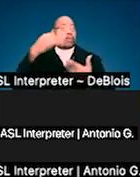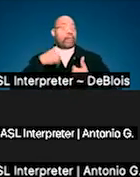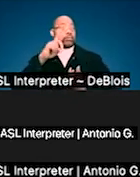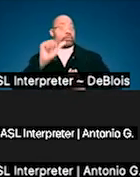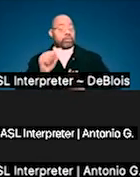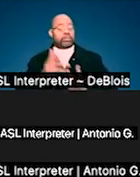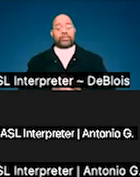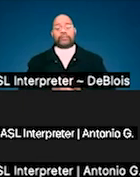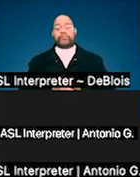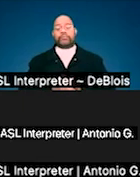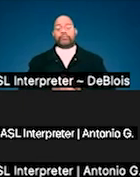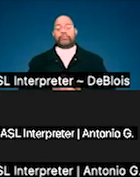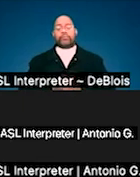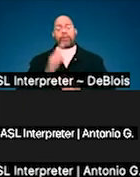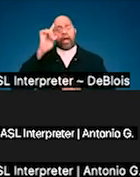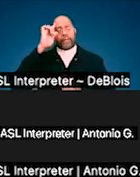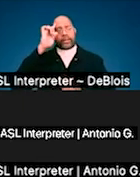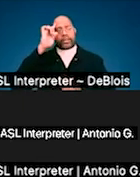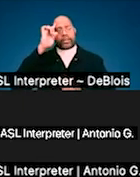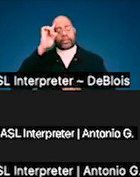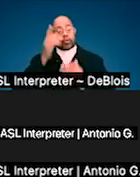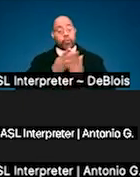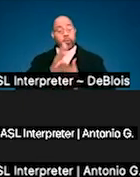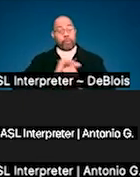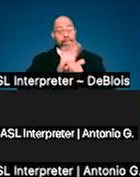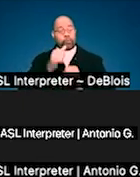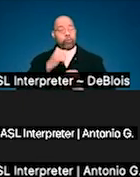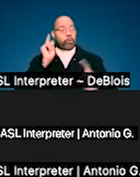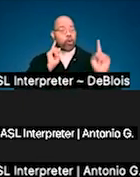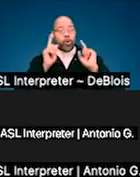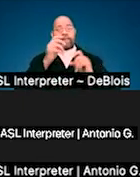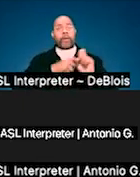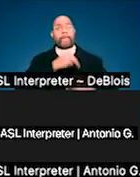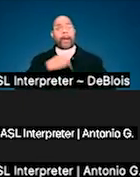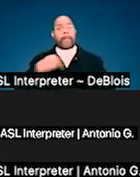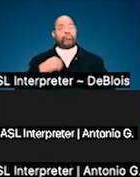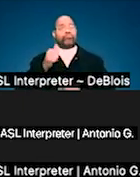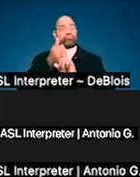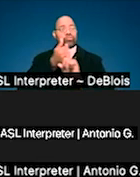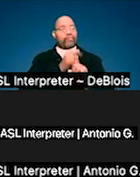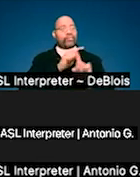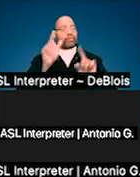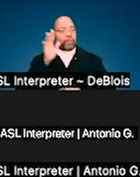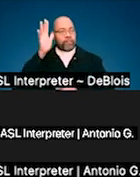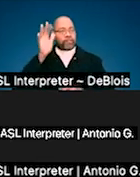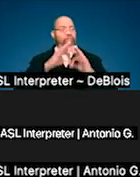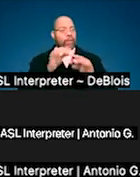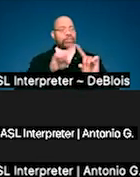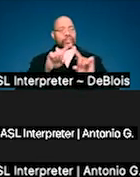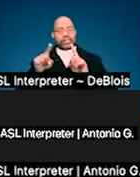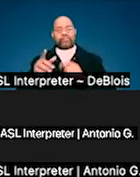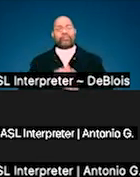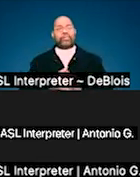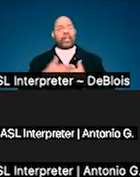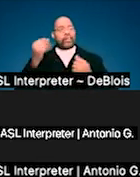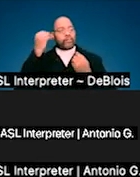disabilities. I think throughout the pandemic, we have heard from our members who are family to family health information centers